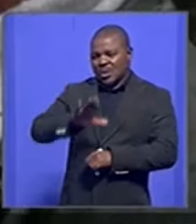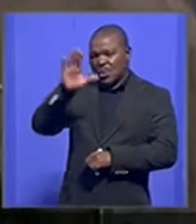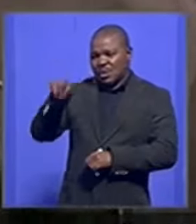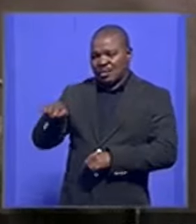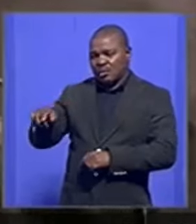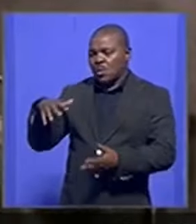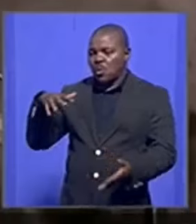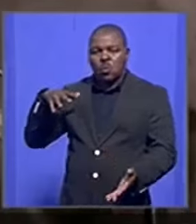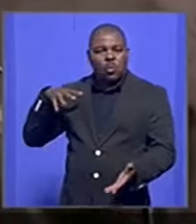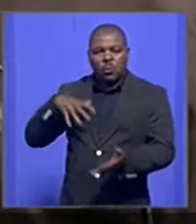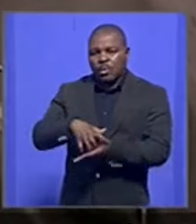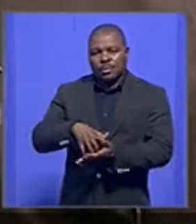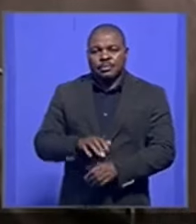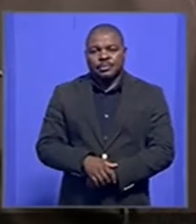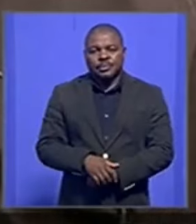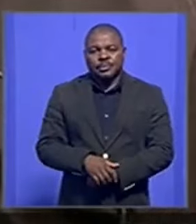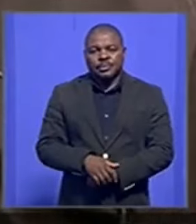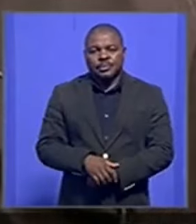weak.